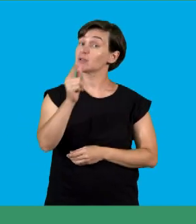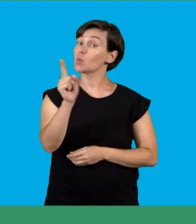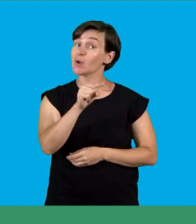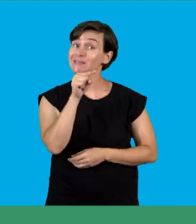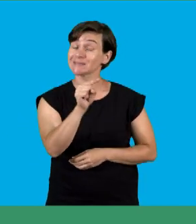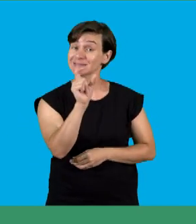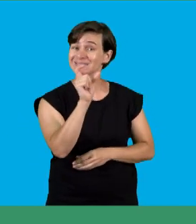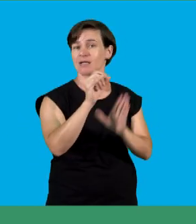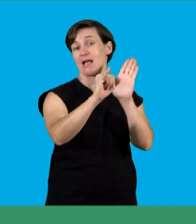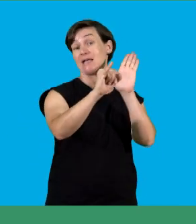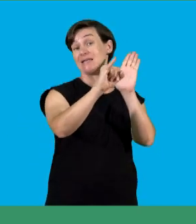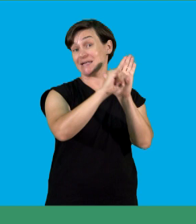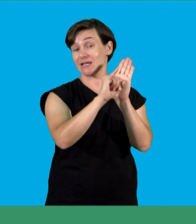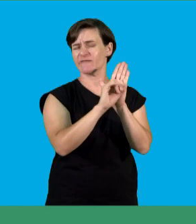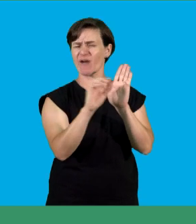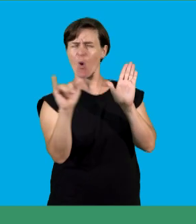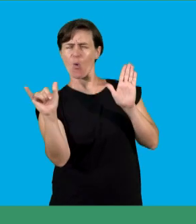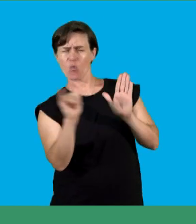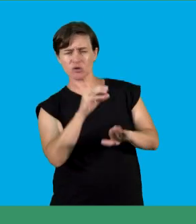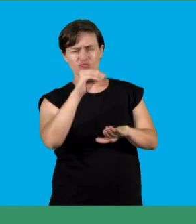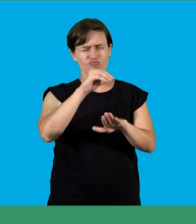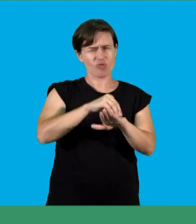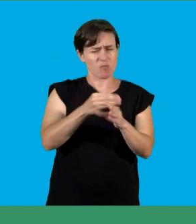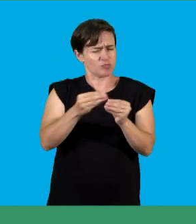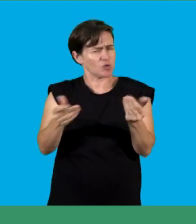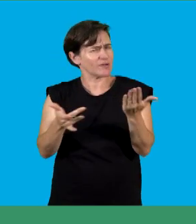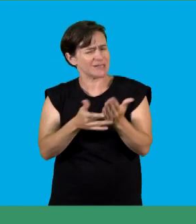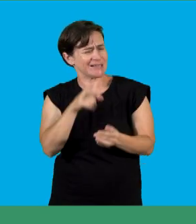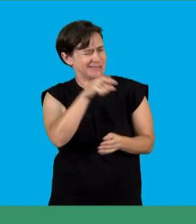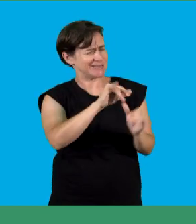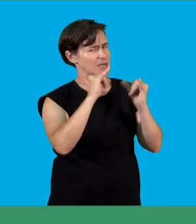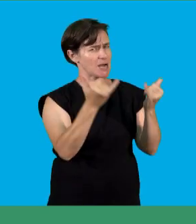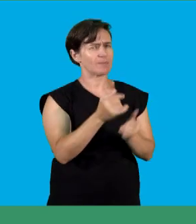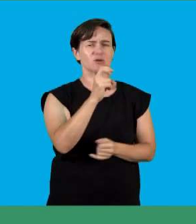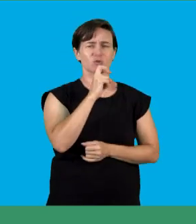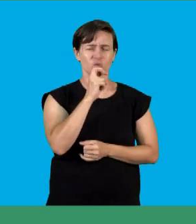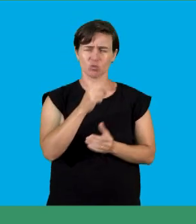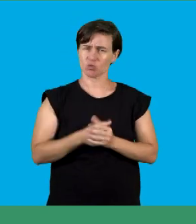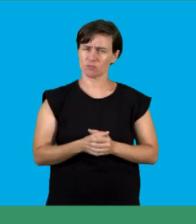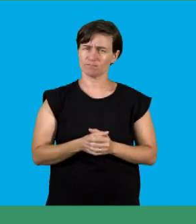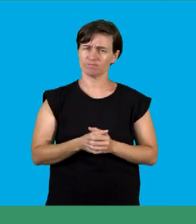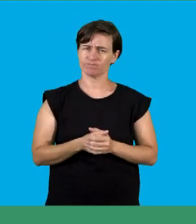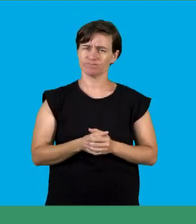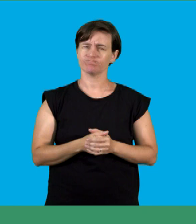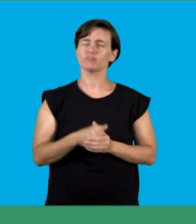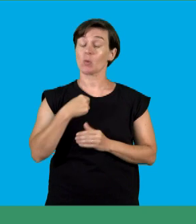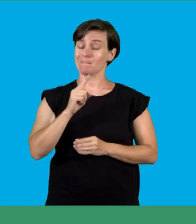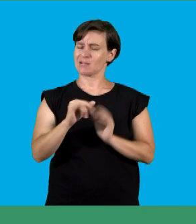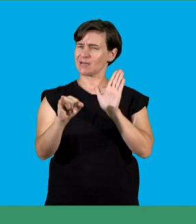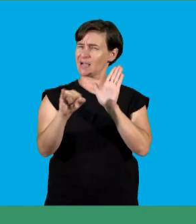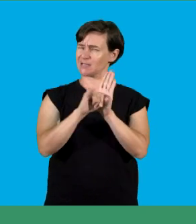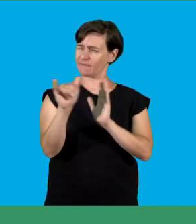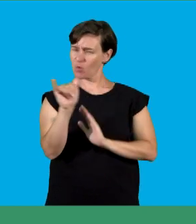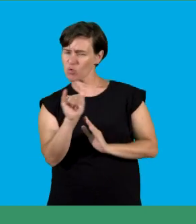says identify the problem solving steps applied. So from all the problem solving steps that we have, so now you